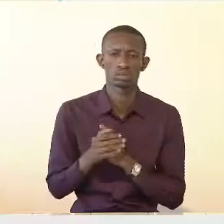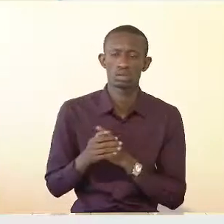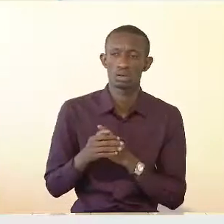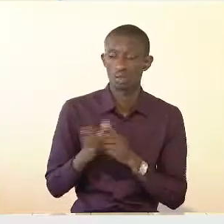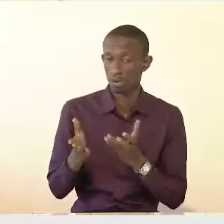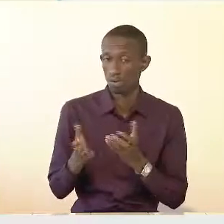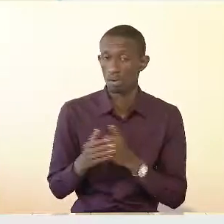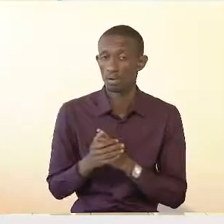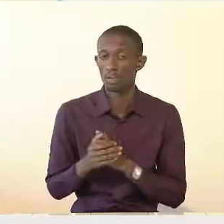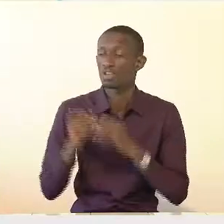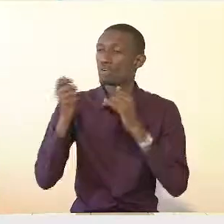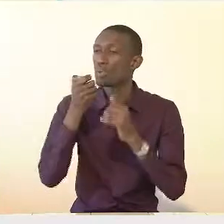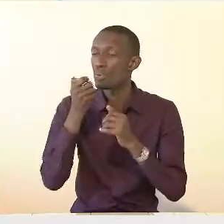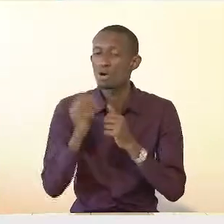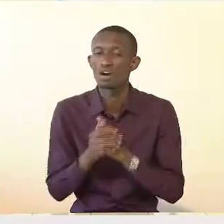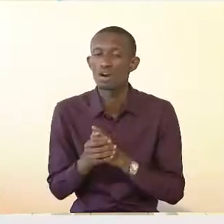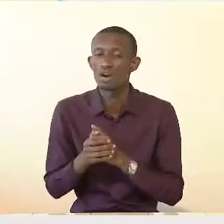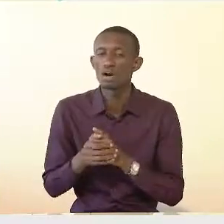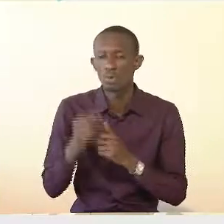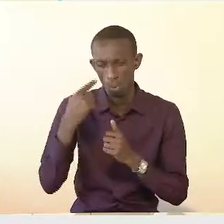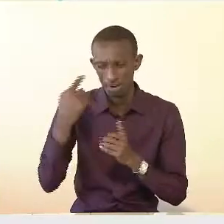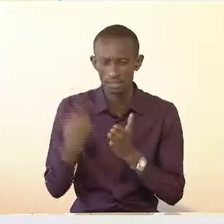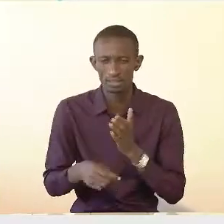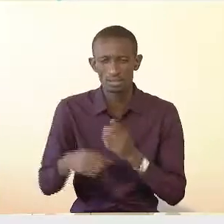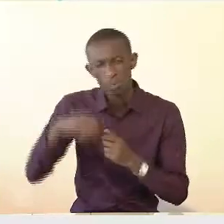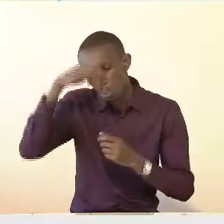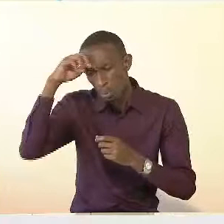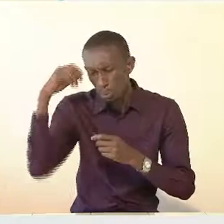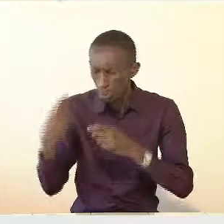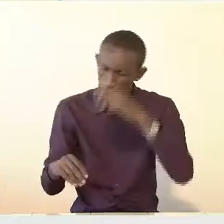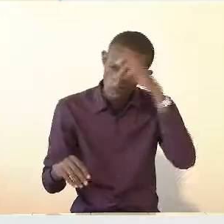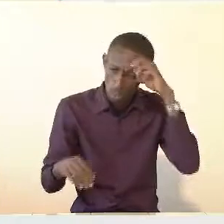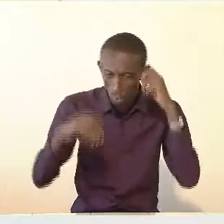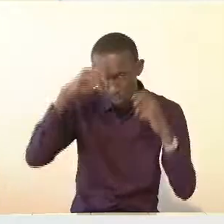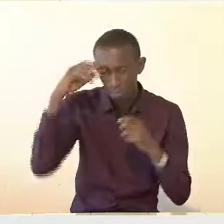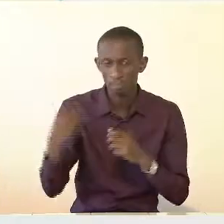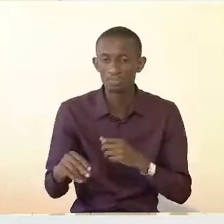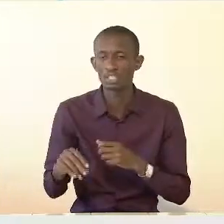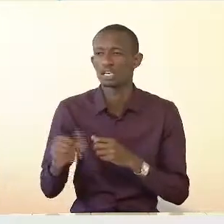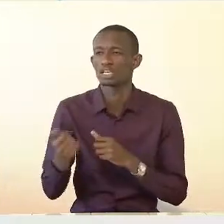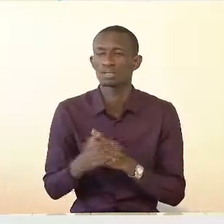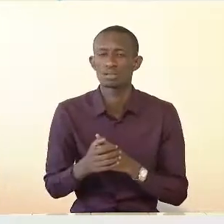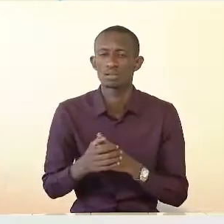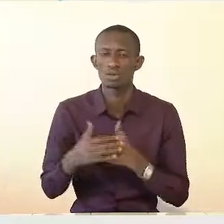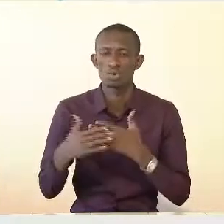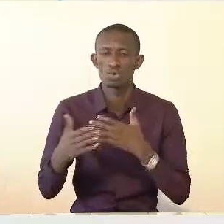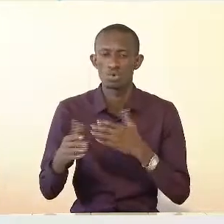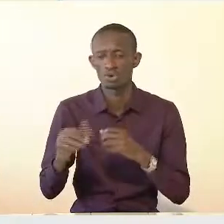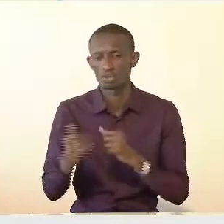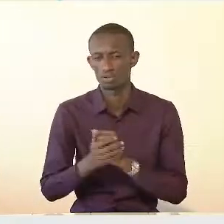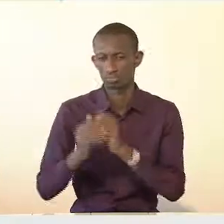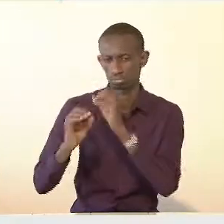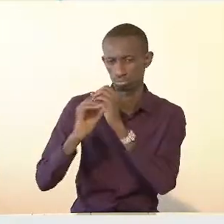one. Number two, vasoconstriction. And number three is erectile pillar muscles, they